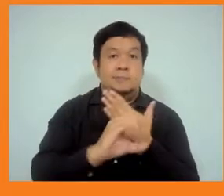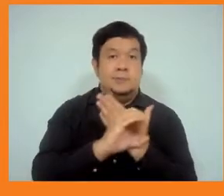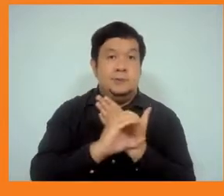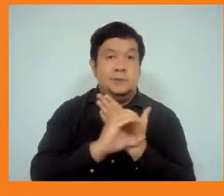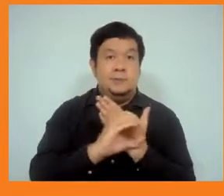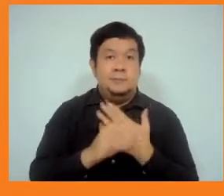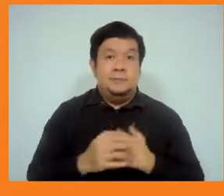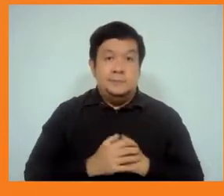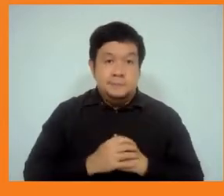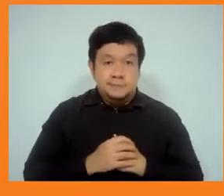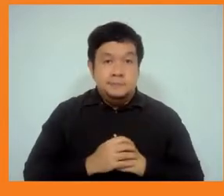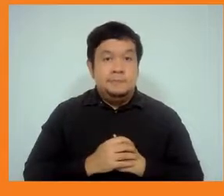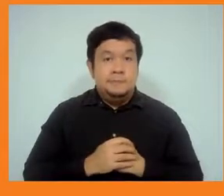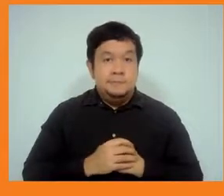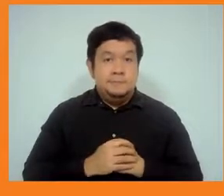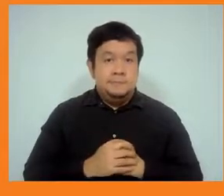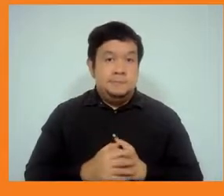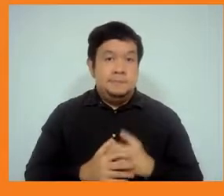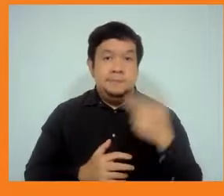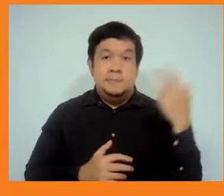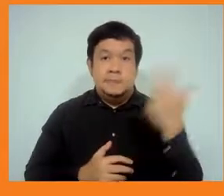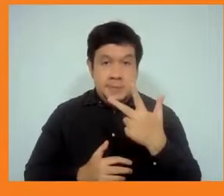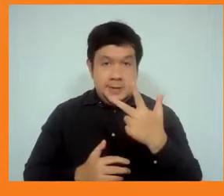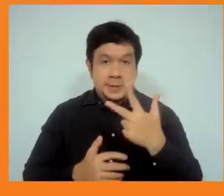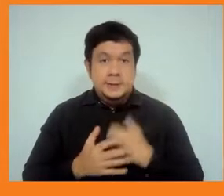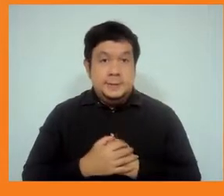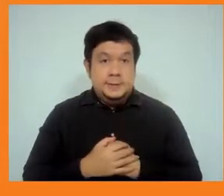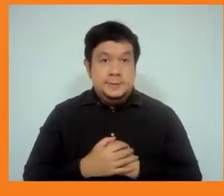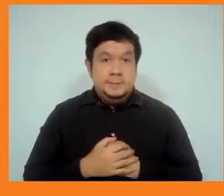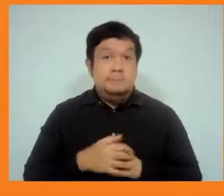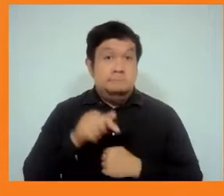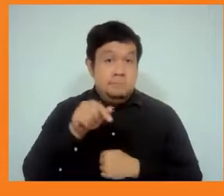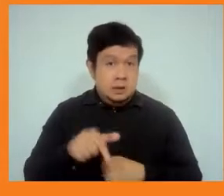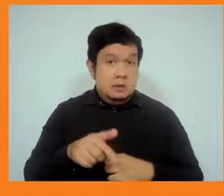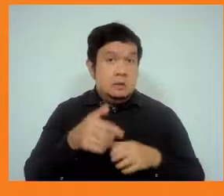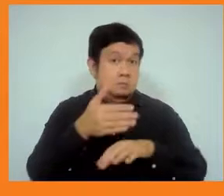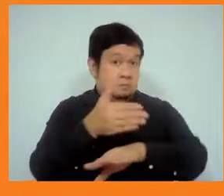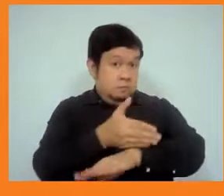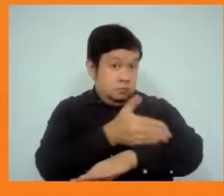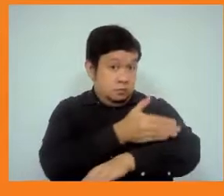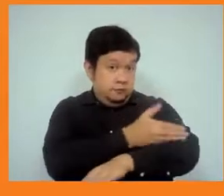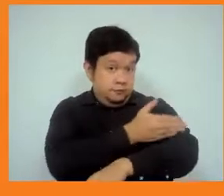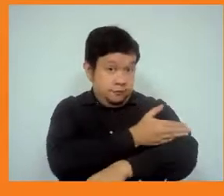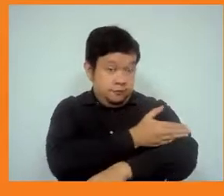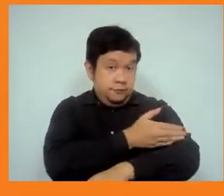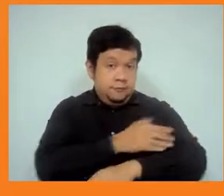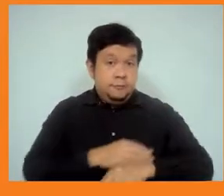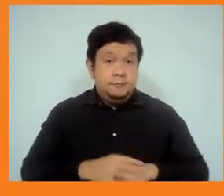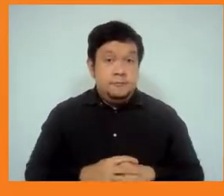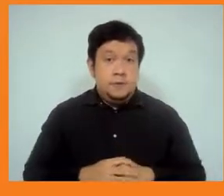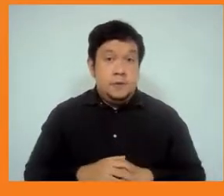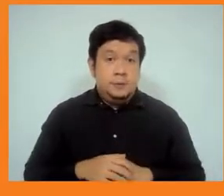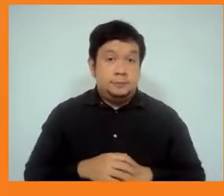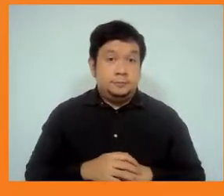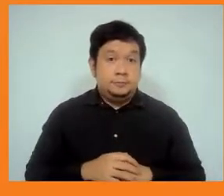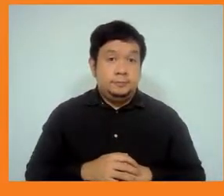Well, Ryan and others, we welcome this review process and for involving us in